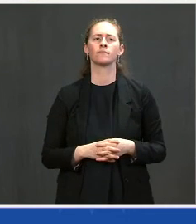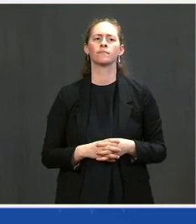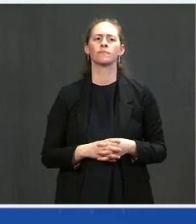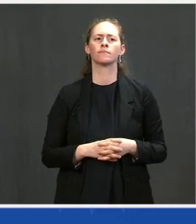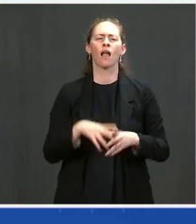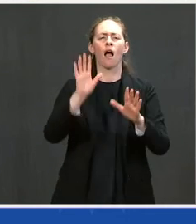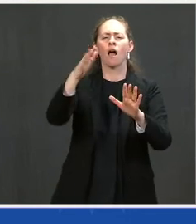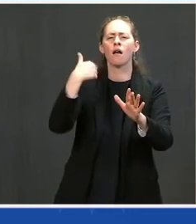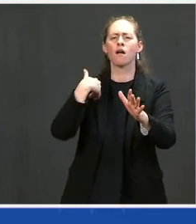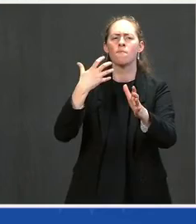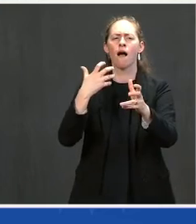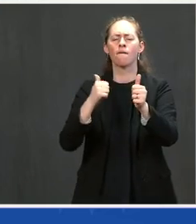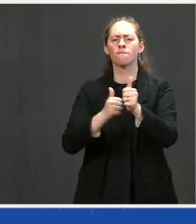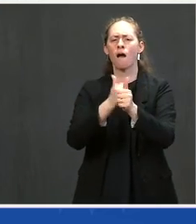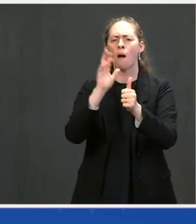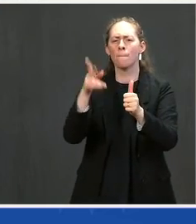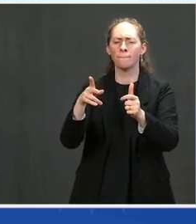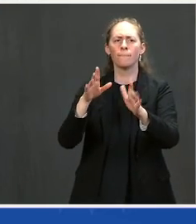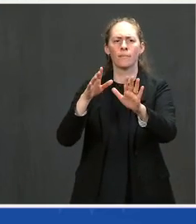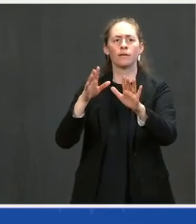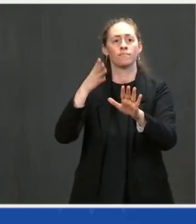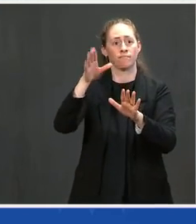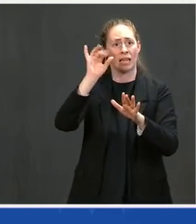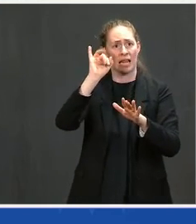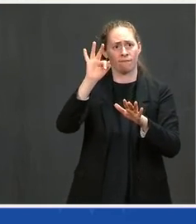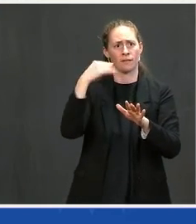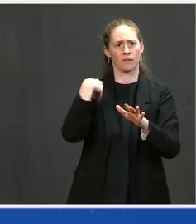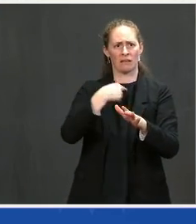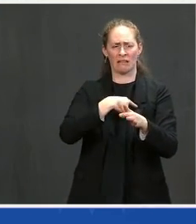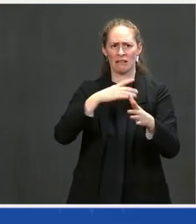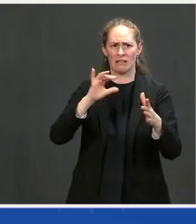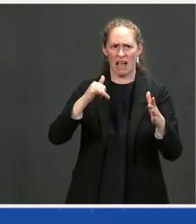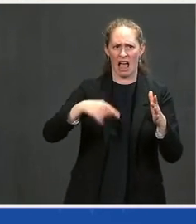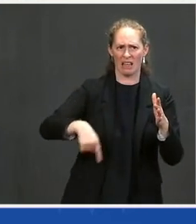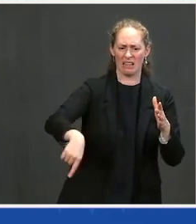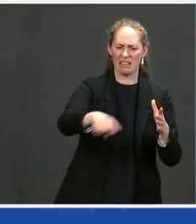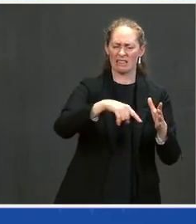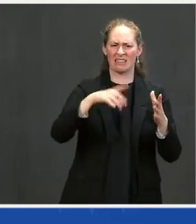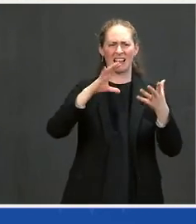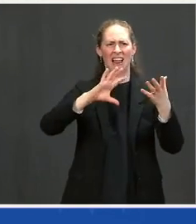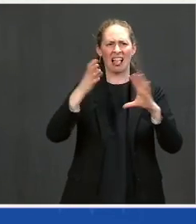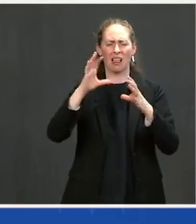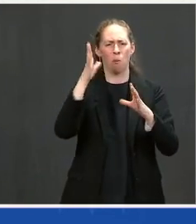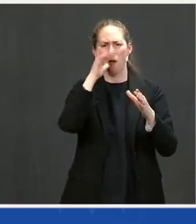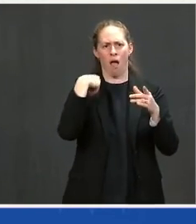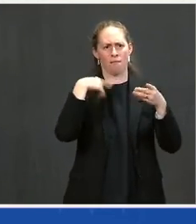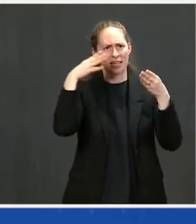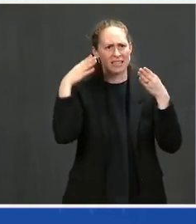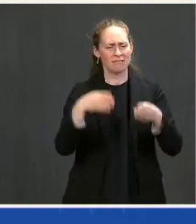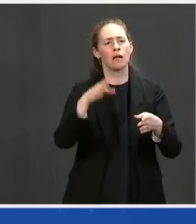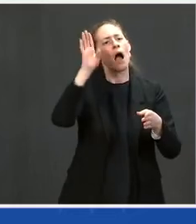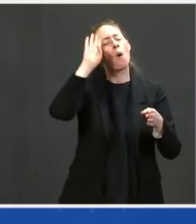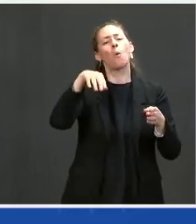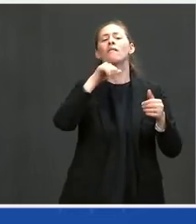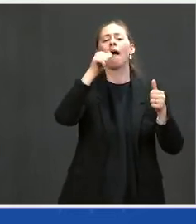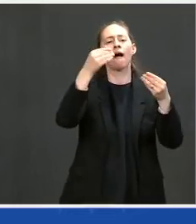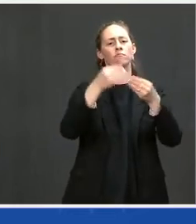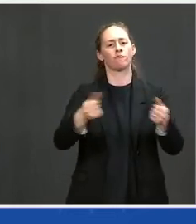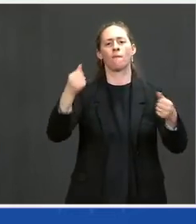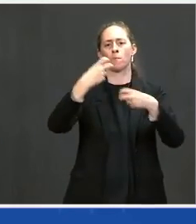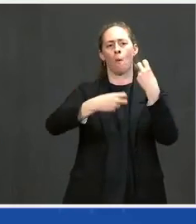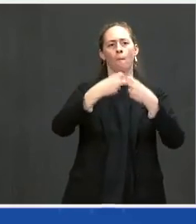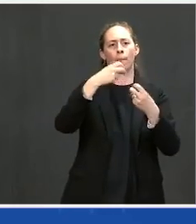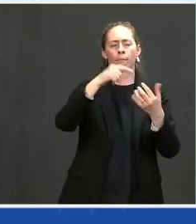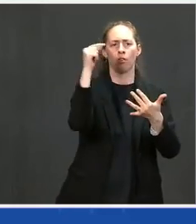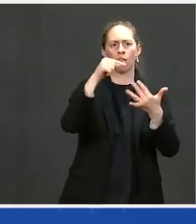doesn't change things overnight. How do you realistically and physically keep these families from coming to the U.S. when things will not